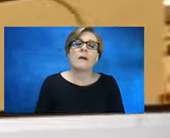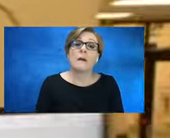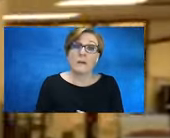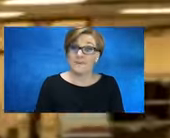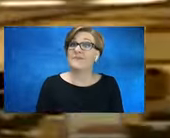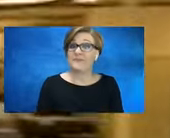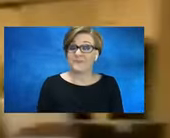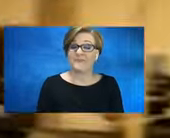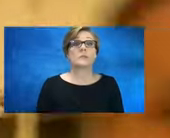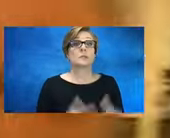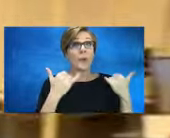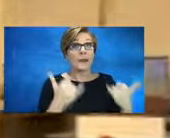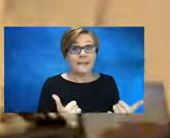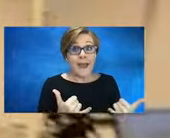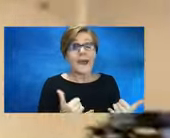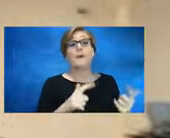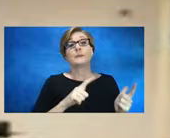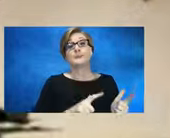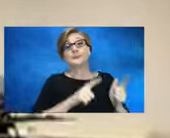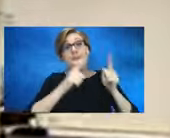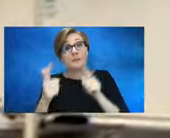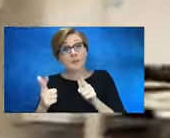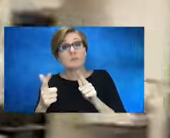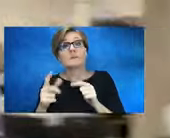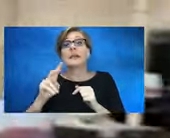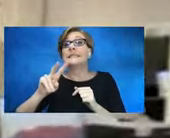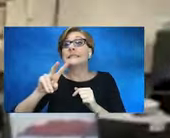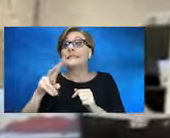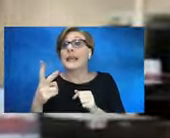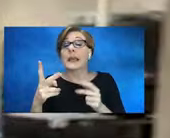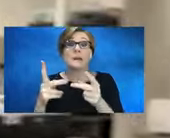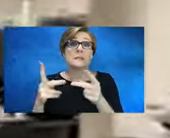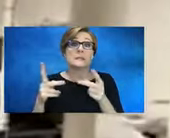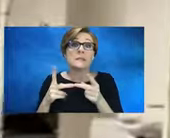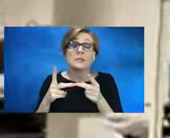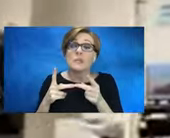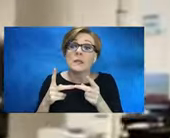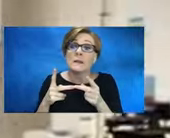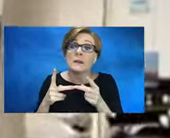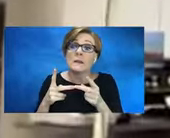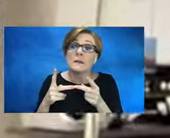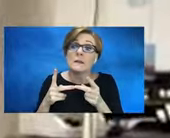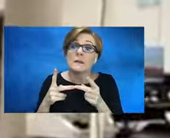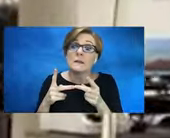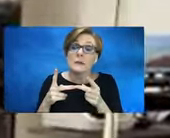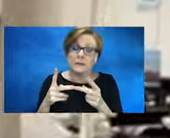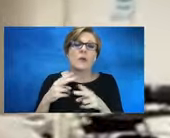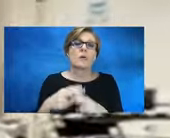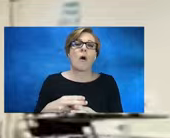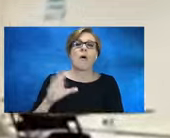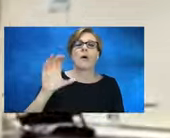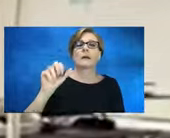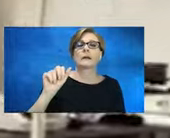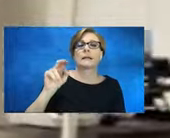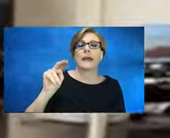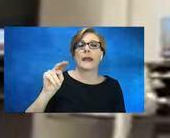All right, so we're going to move on to our second stop of the day. So here is one of our Canon tabulators. We have